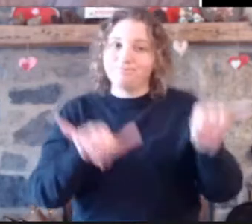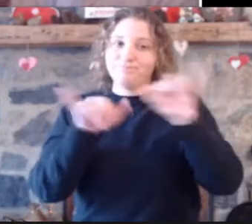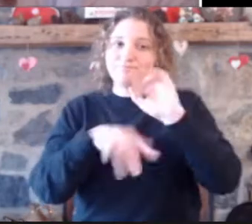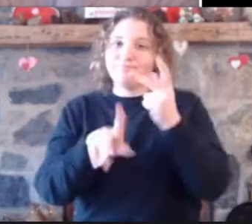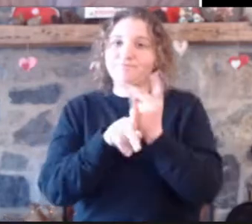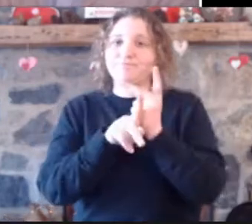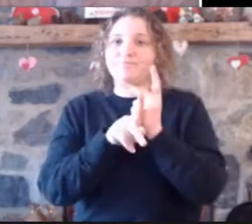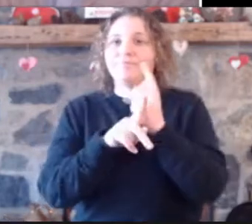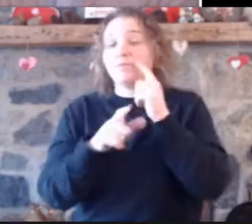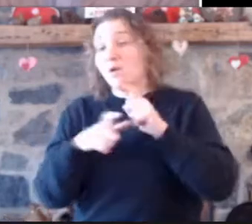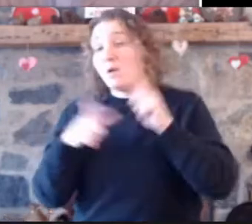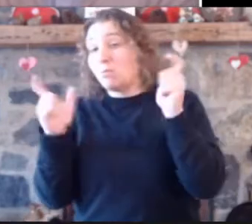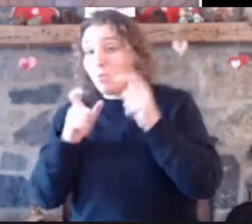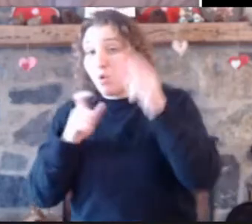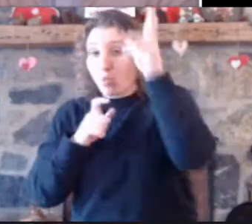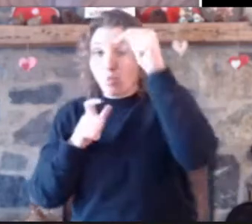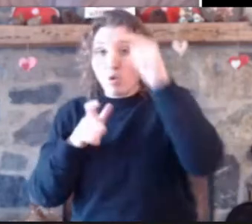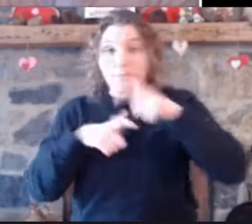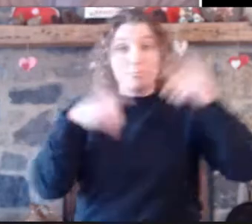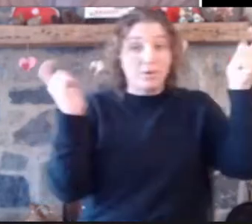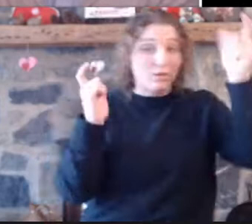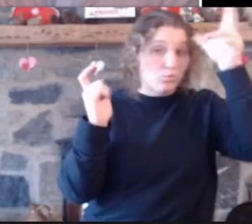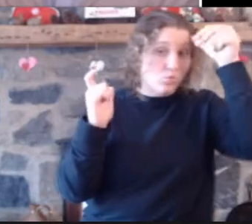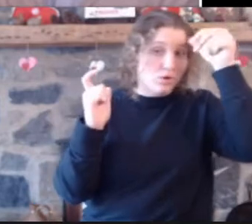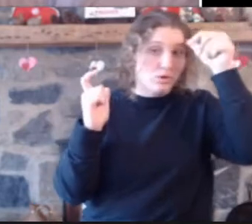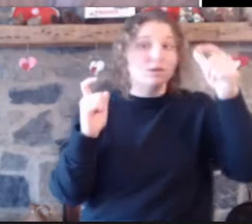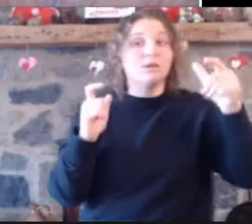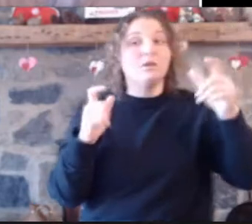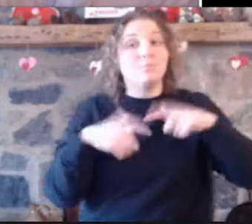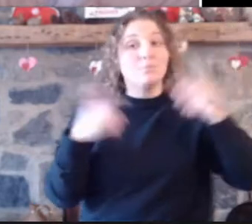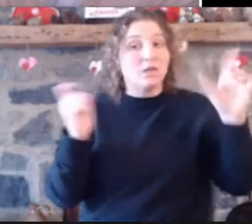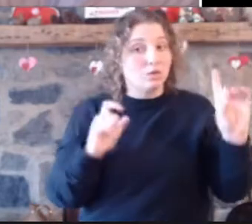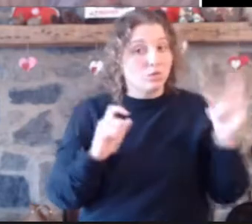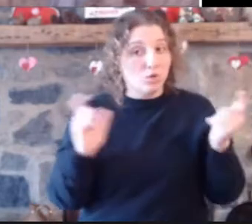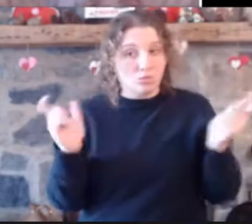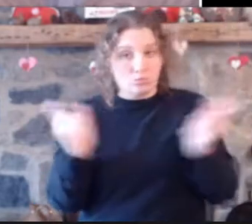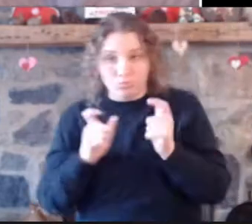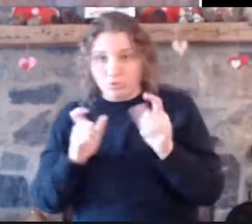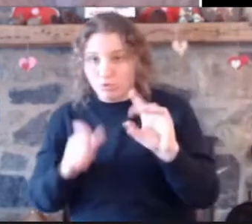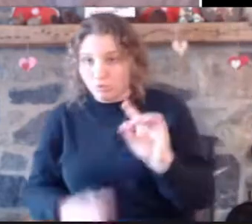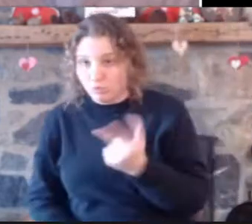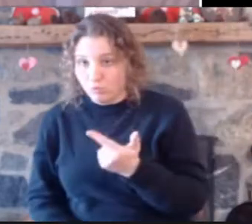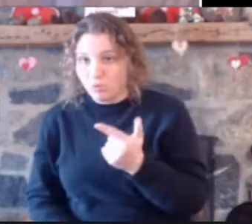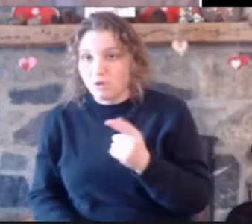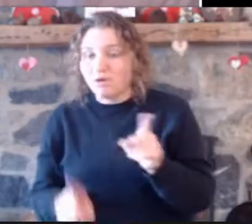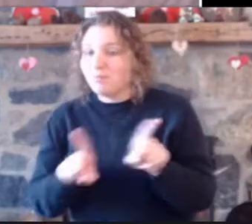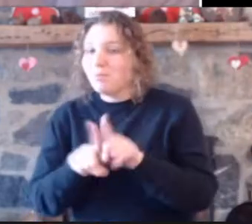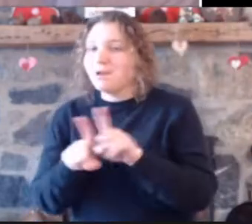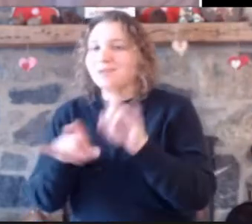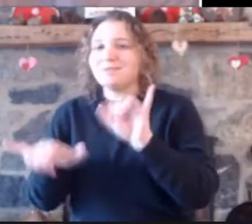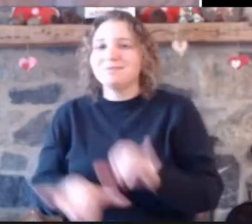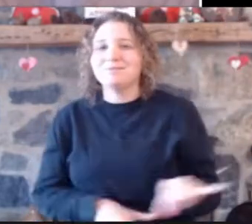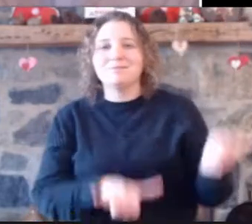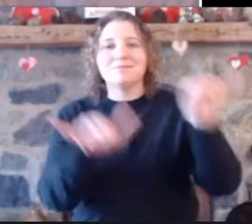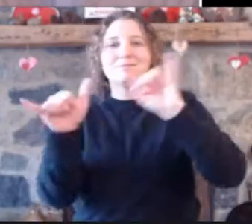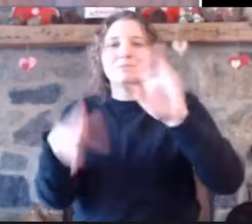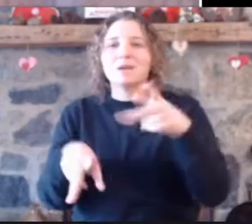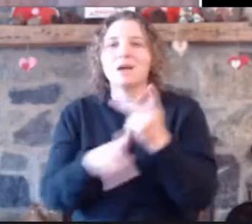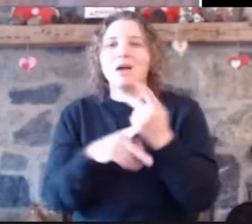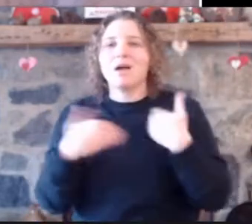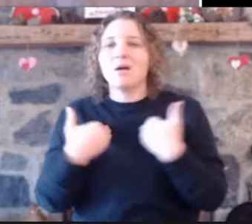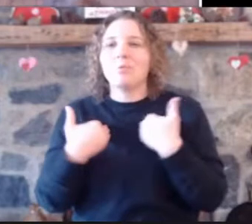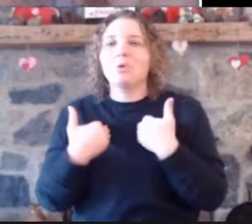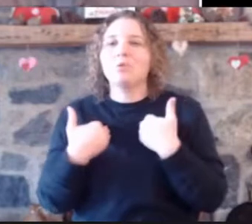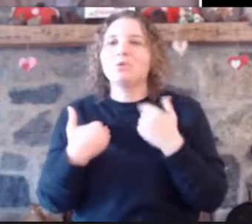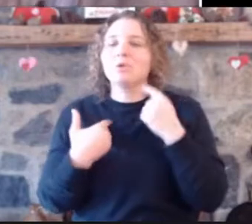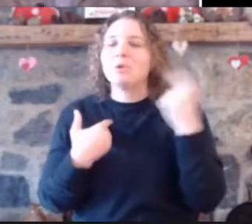find little horses and big horses. We find big dogs and little dogs. But we always find the same kind of animal, and they're always